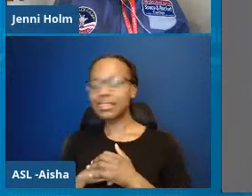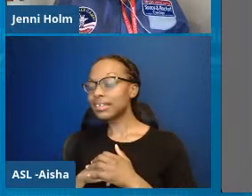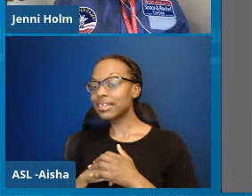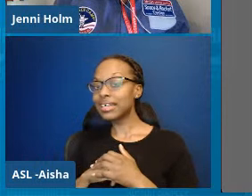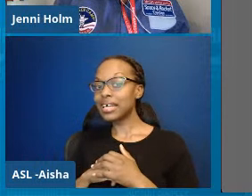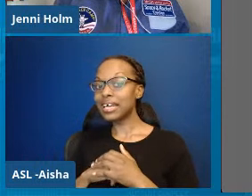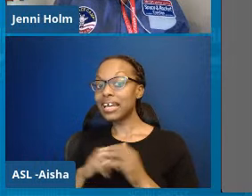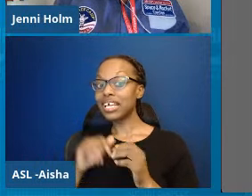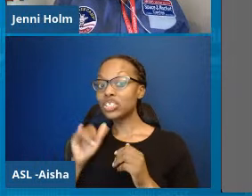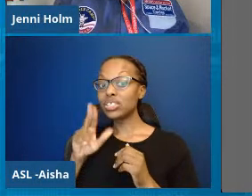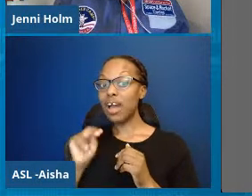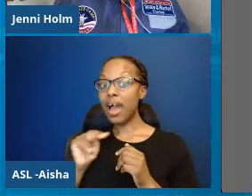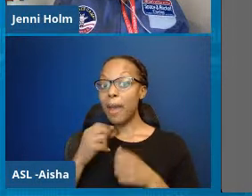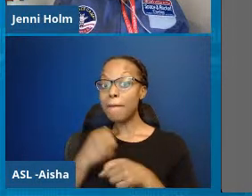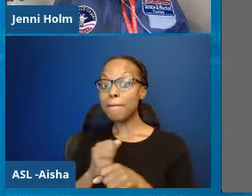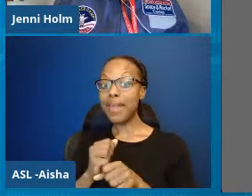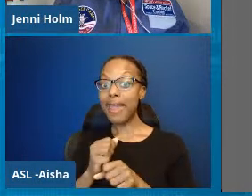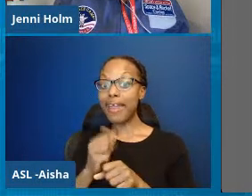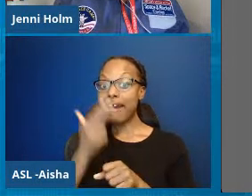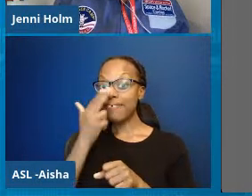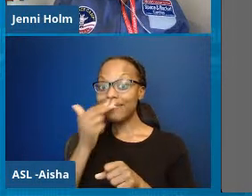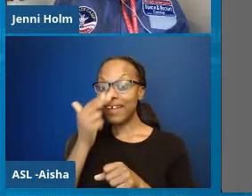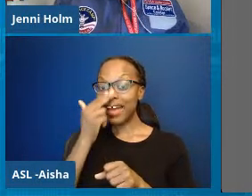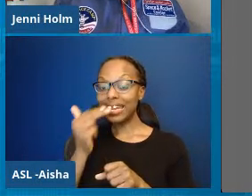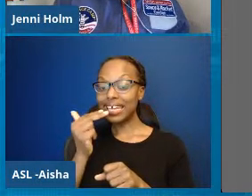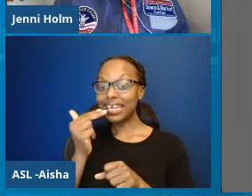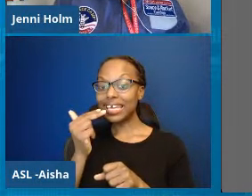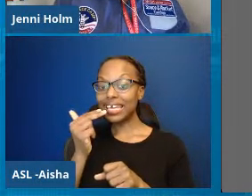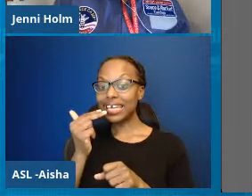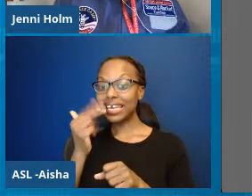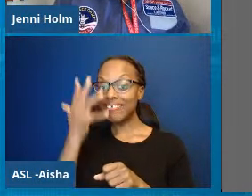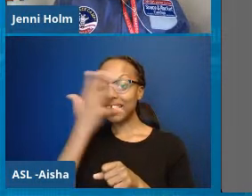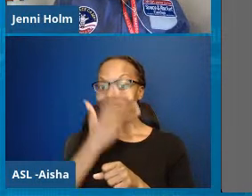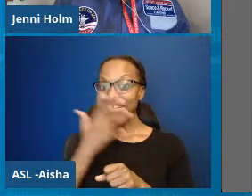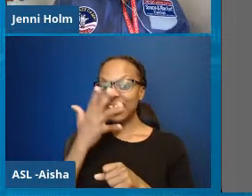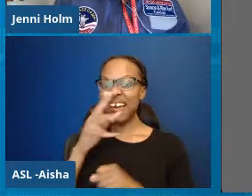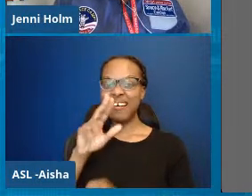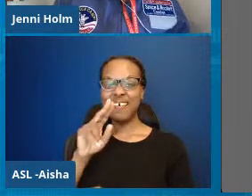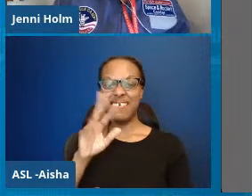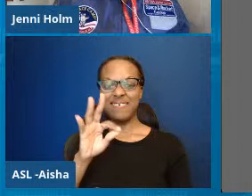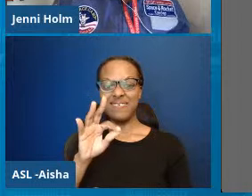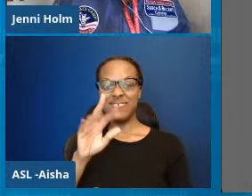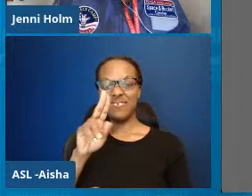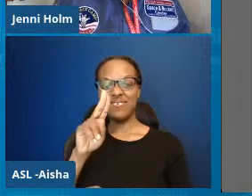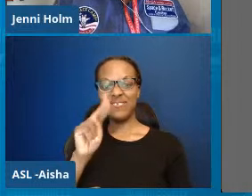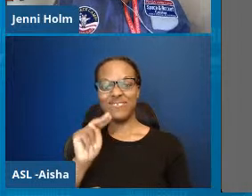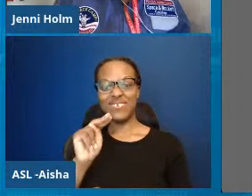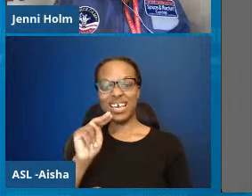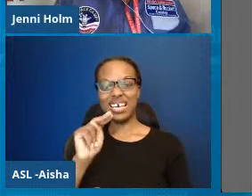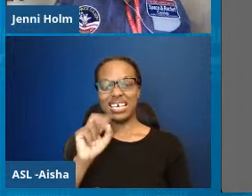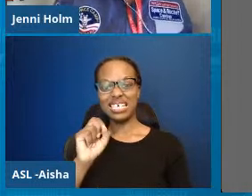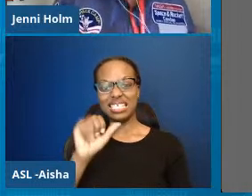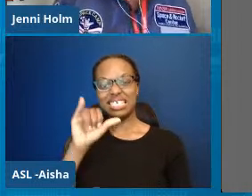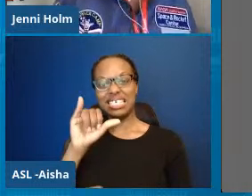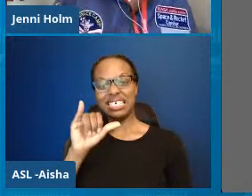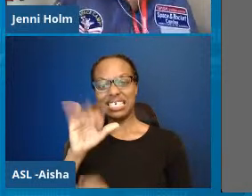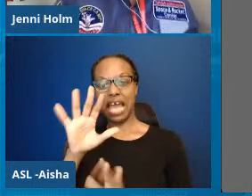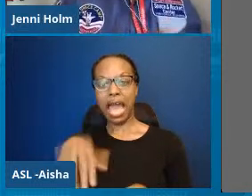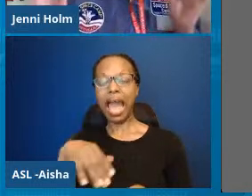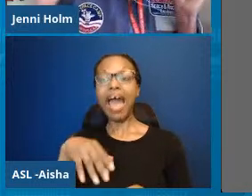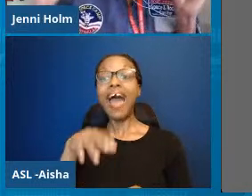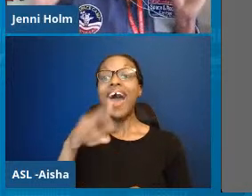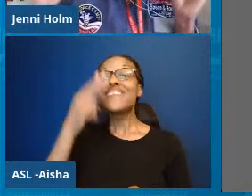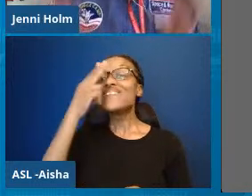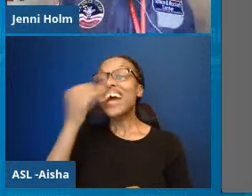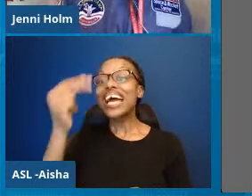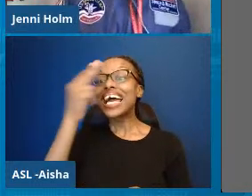face now. Did I spell it wrong? Well, funsy? Is that a word? Funsy. Funny. Funny, yay!